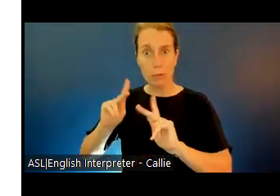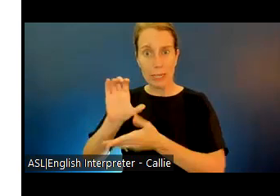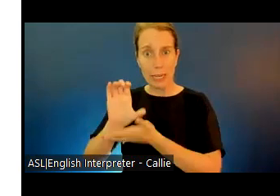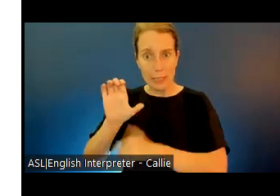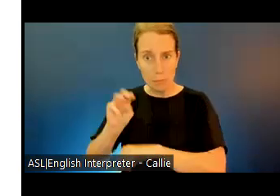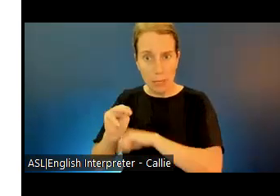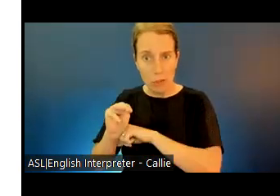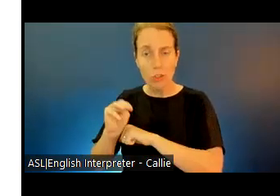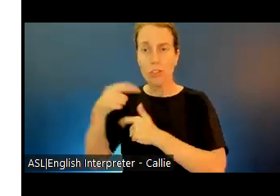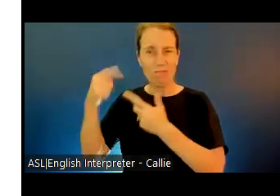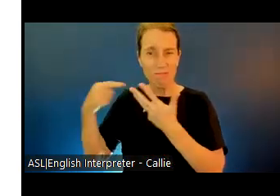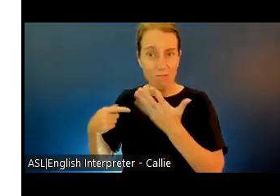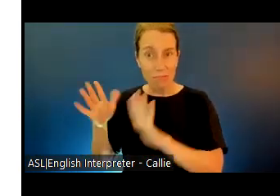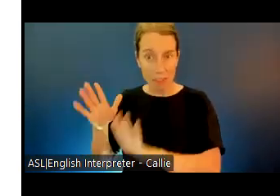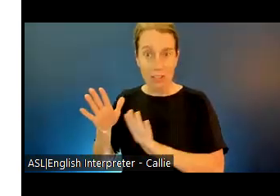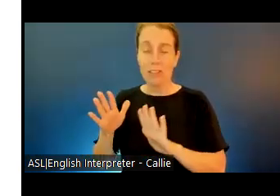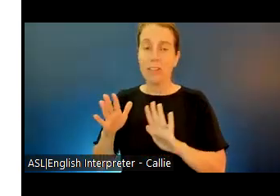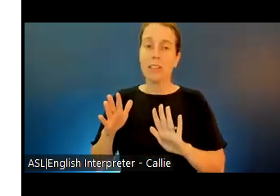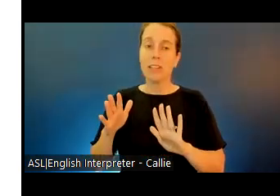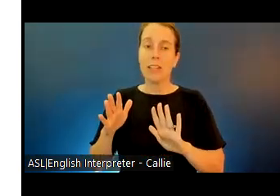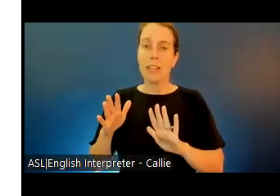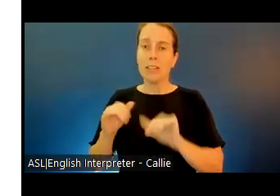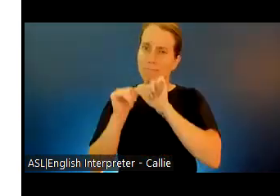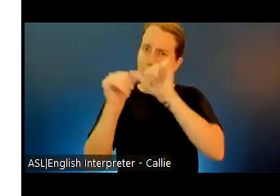remain involved in that individual's care.